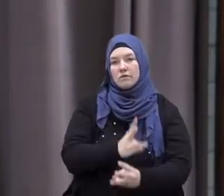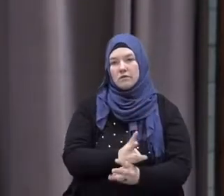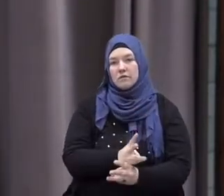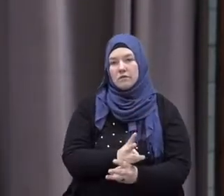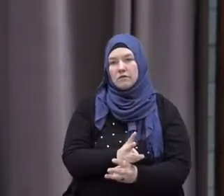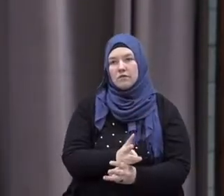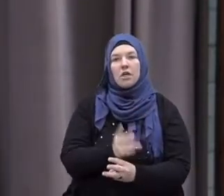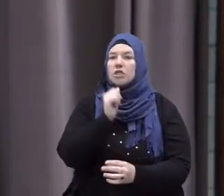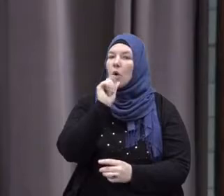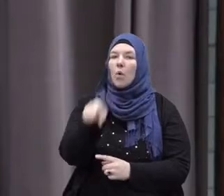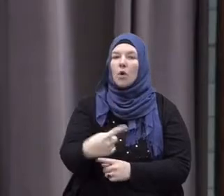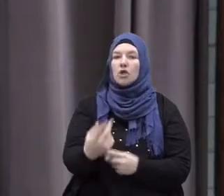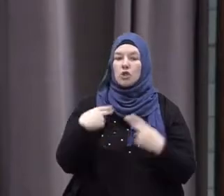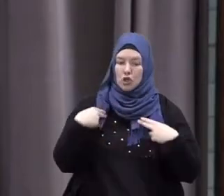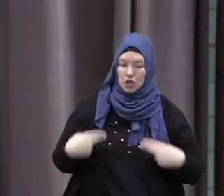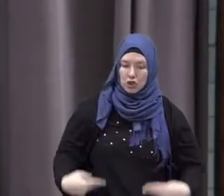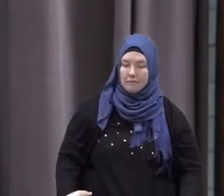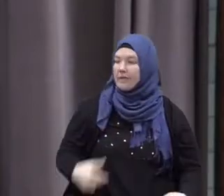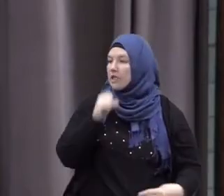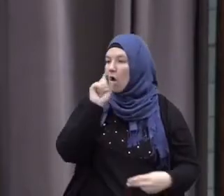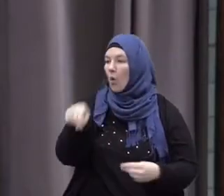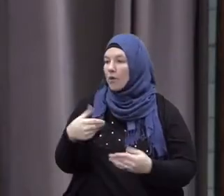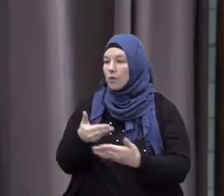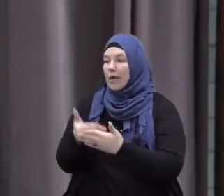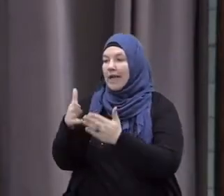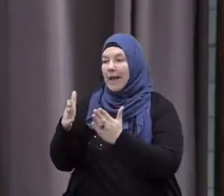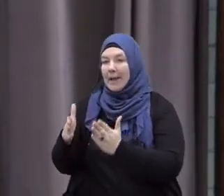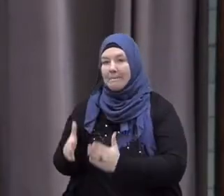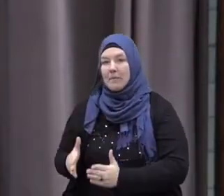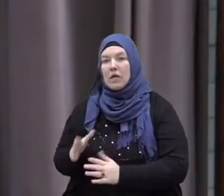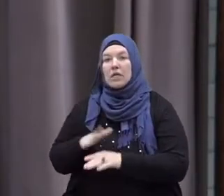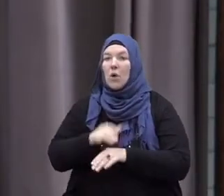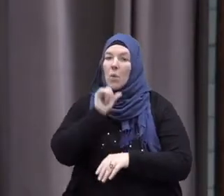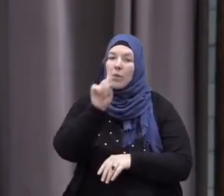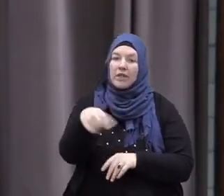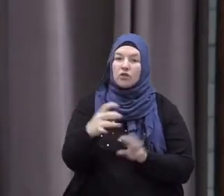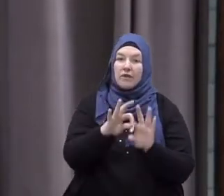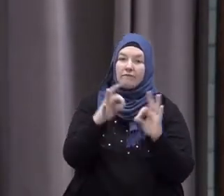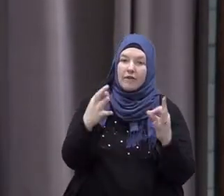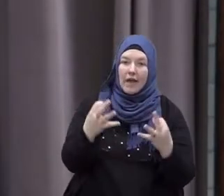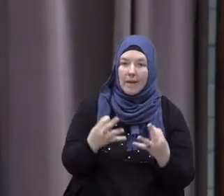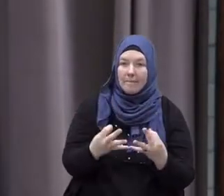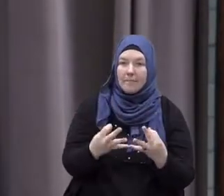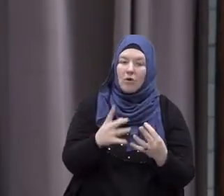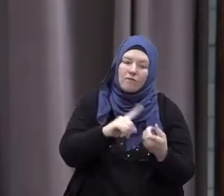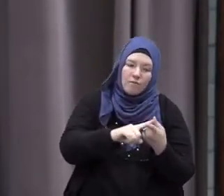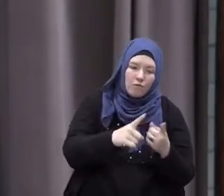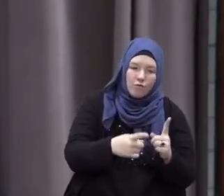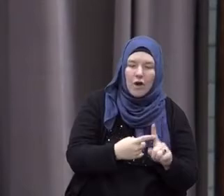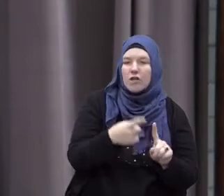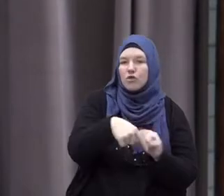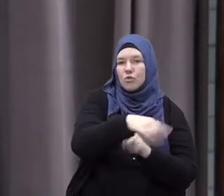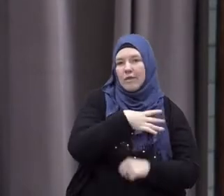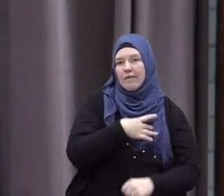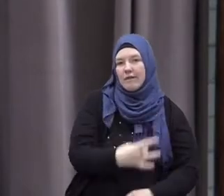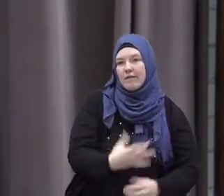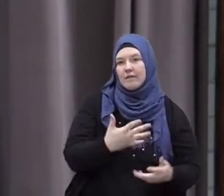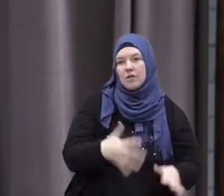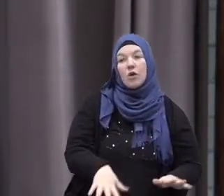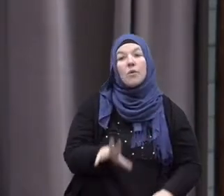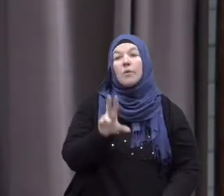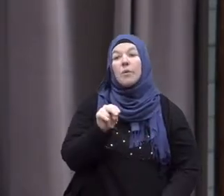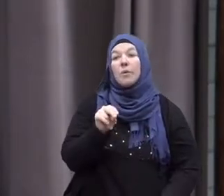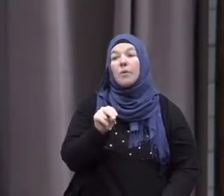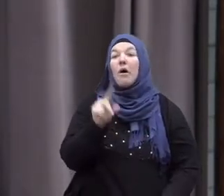Not only to humans, not only to your neighbors, not only to your family, not only to your friends that you love,